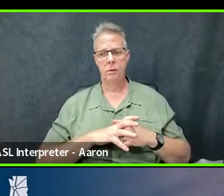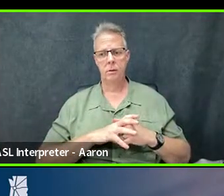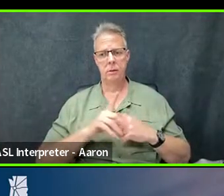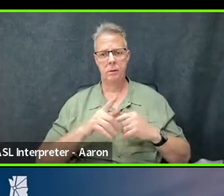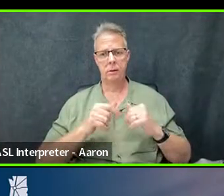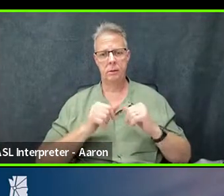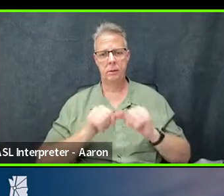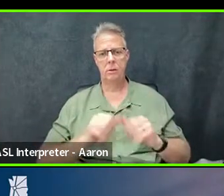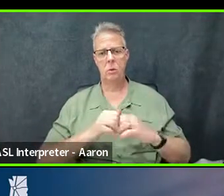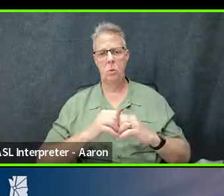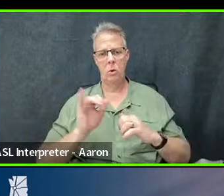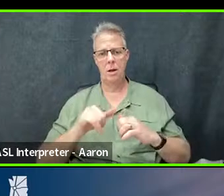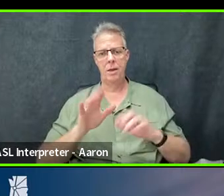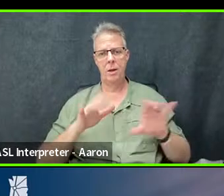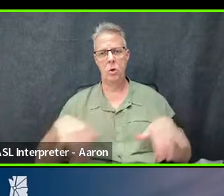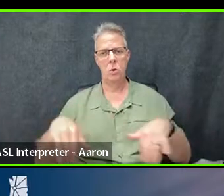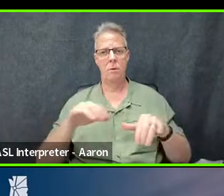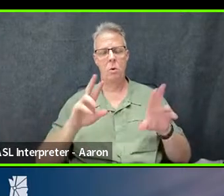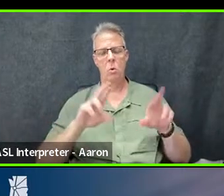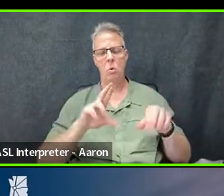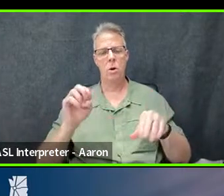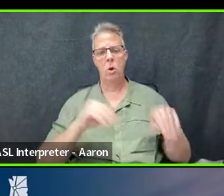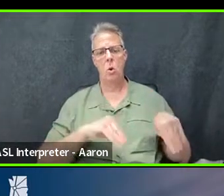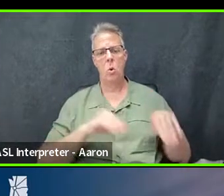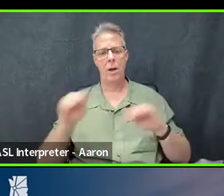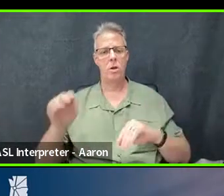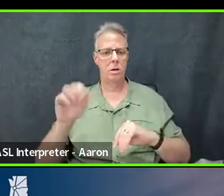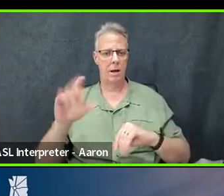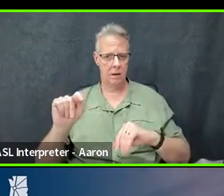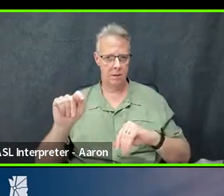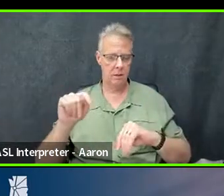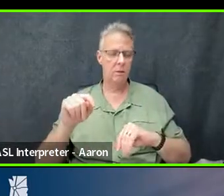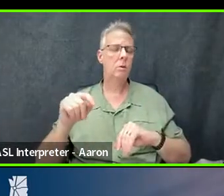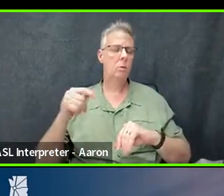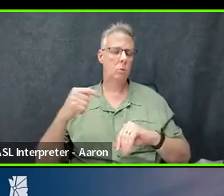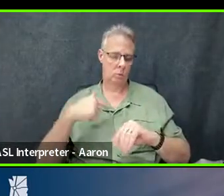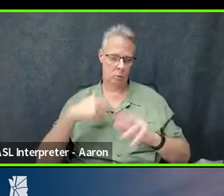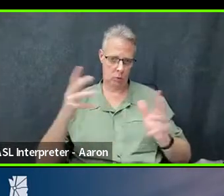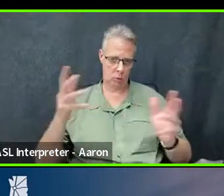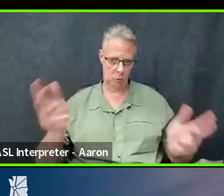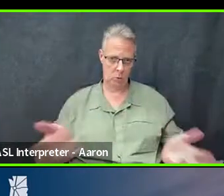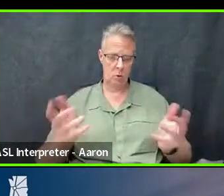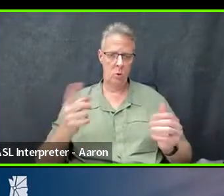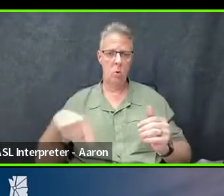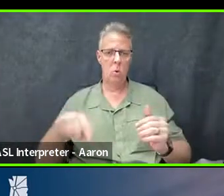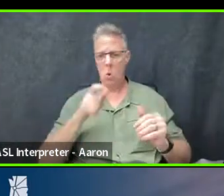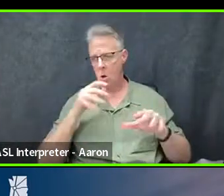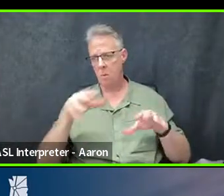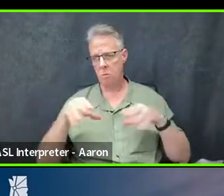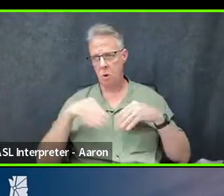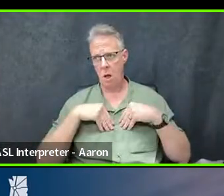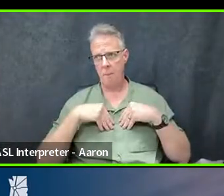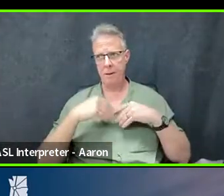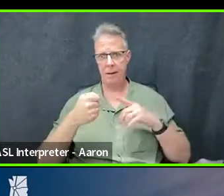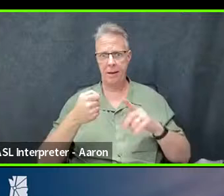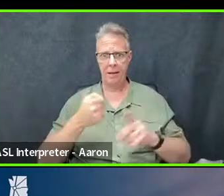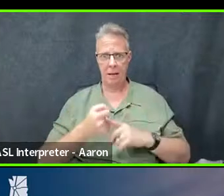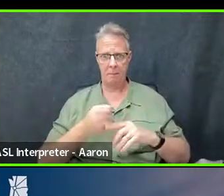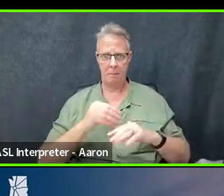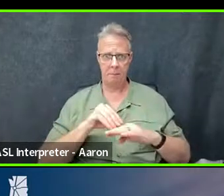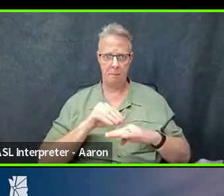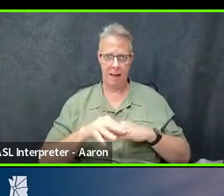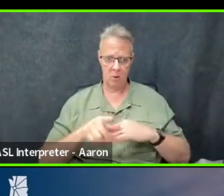consistent with the Uniform Relocation Act. And we certainly encourage specific property impacts that you may be concerned